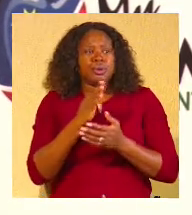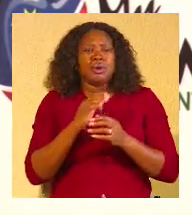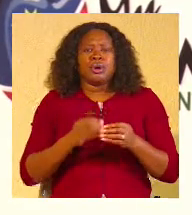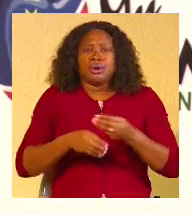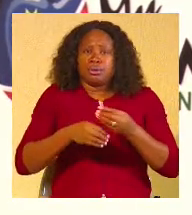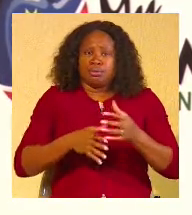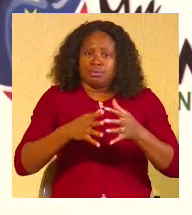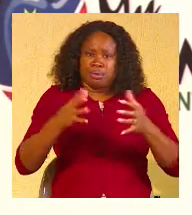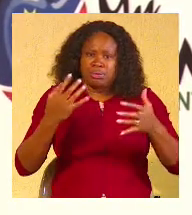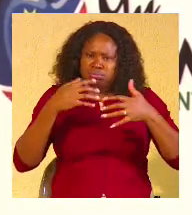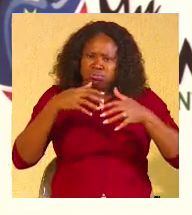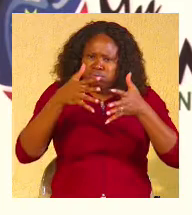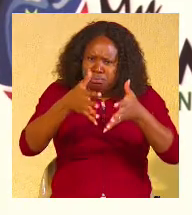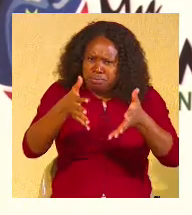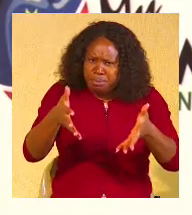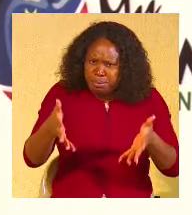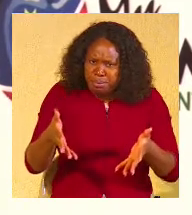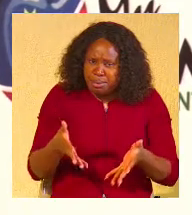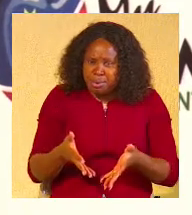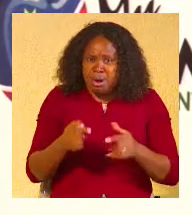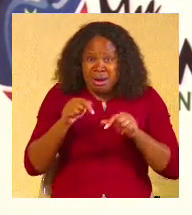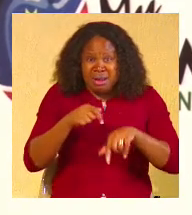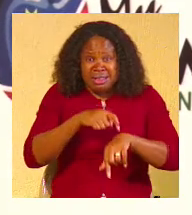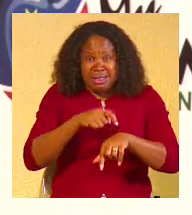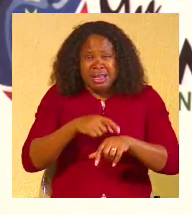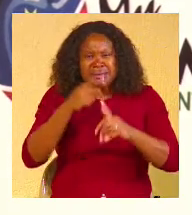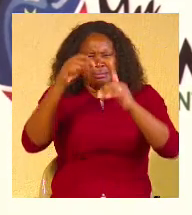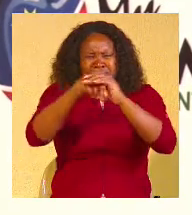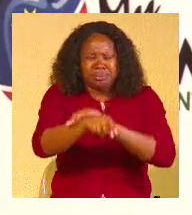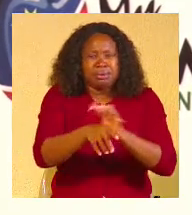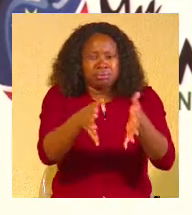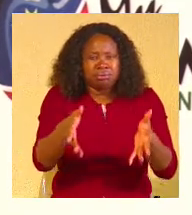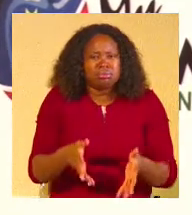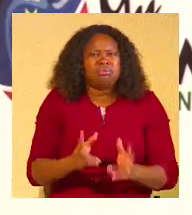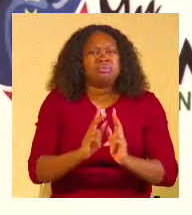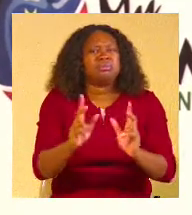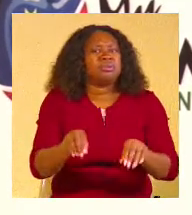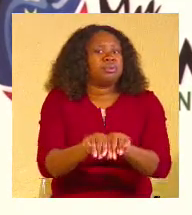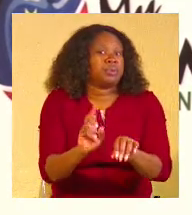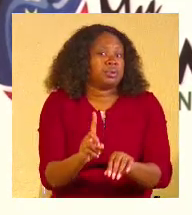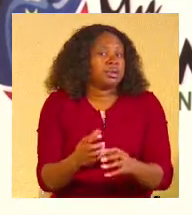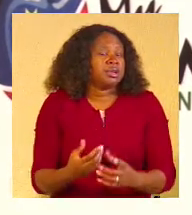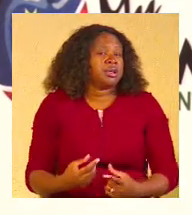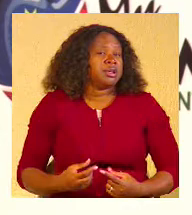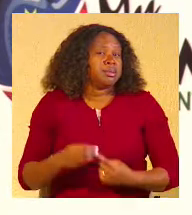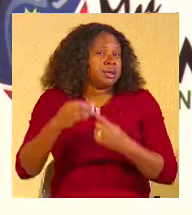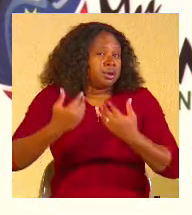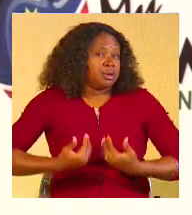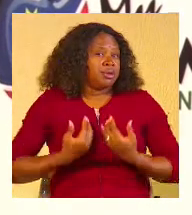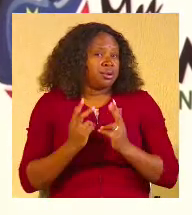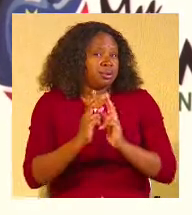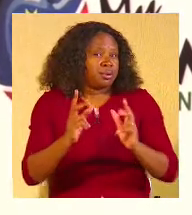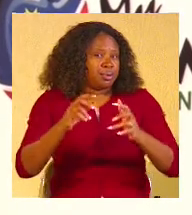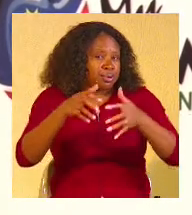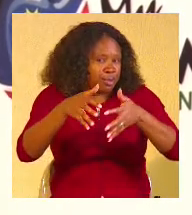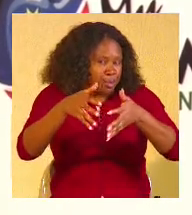expanding into the rural, because now is our time to actually see how the rural populace, especially the young populace, is affected.